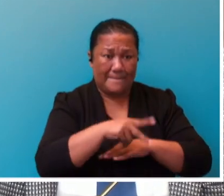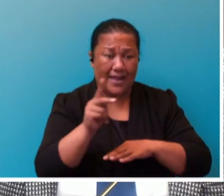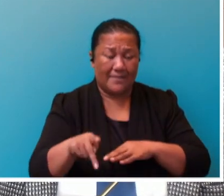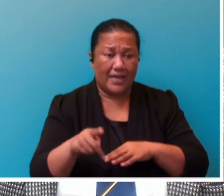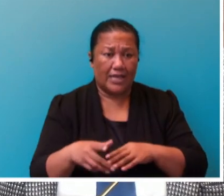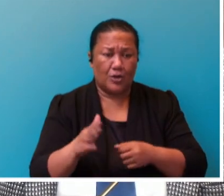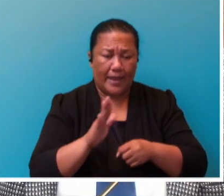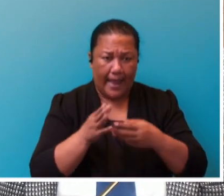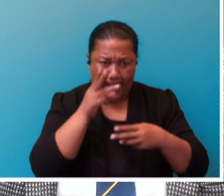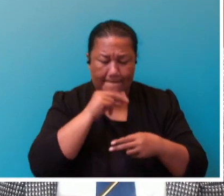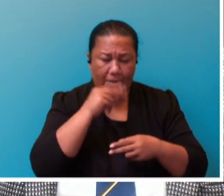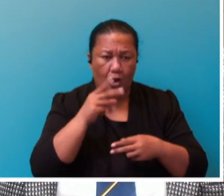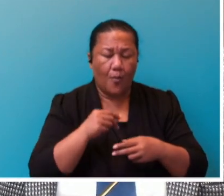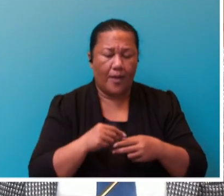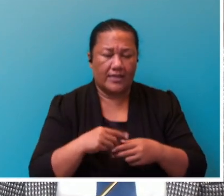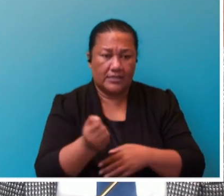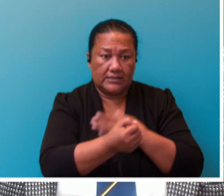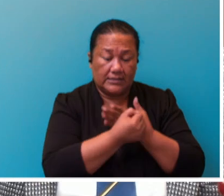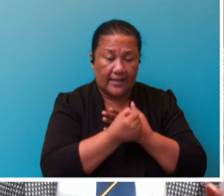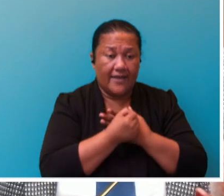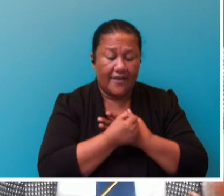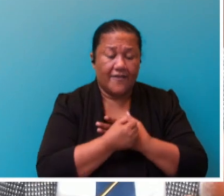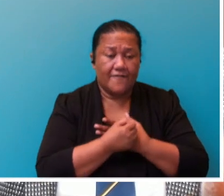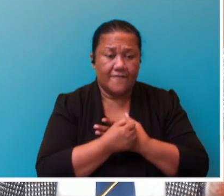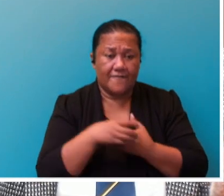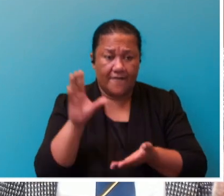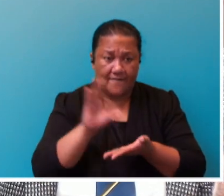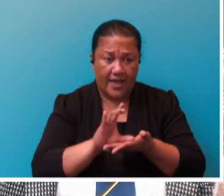funding from the United States government through USTDA.